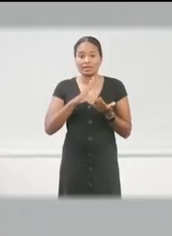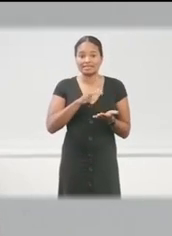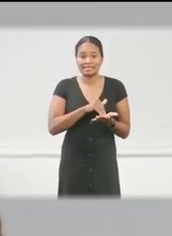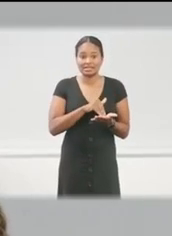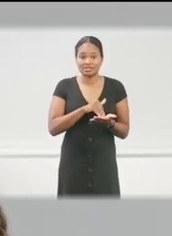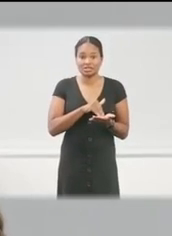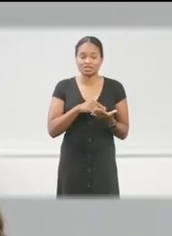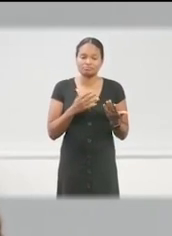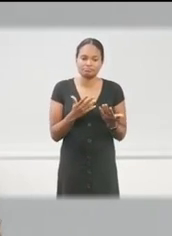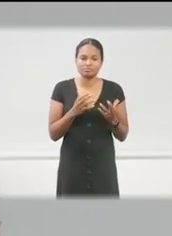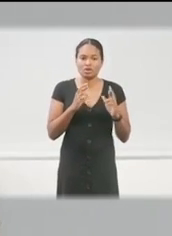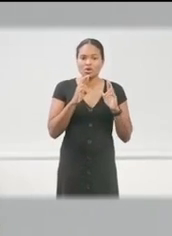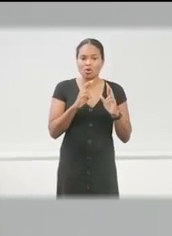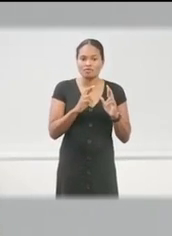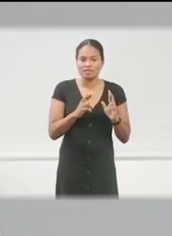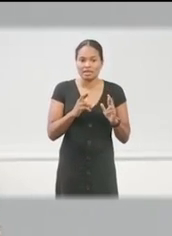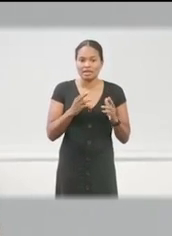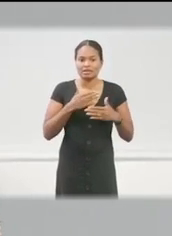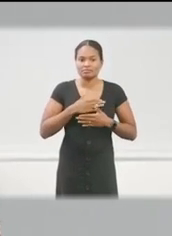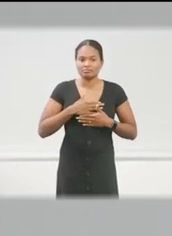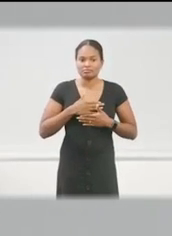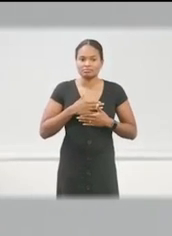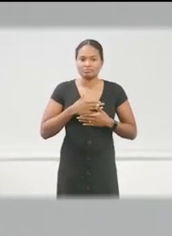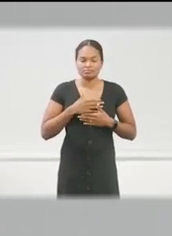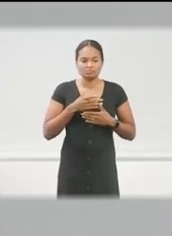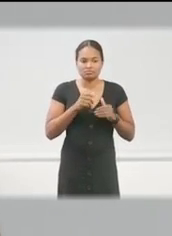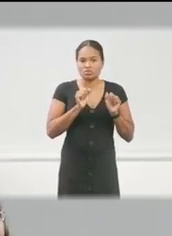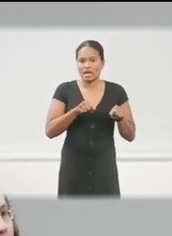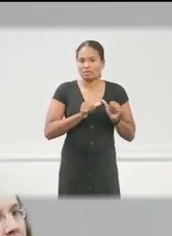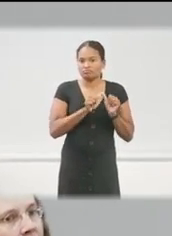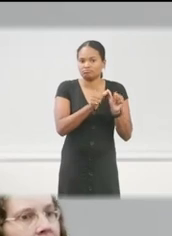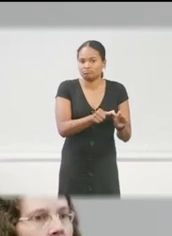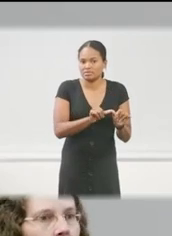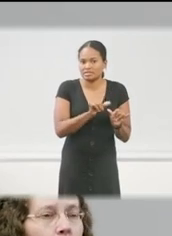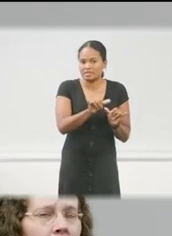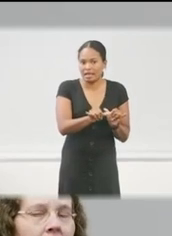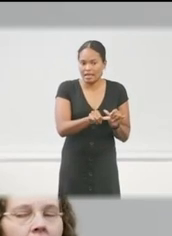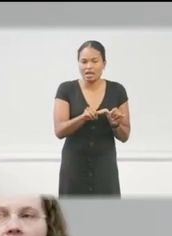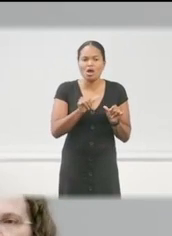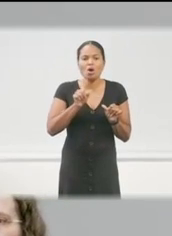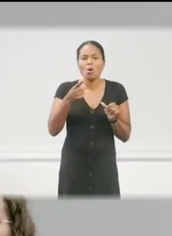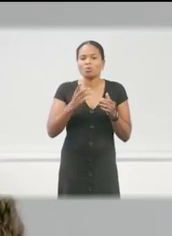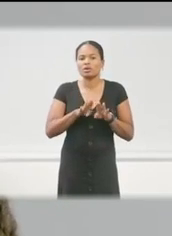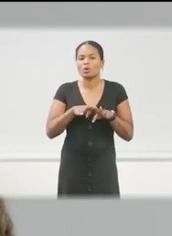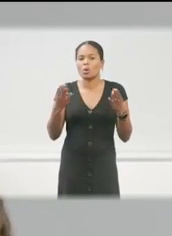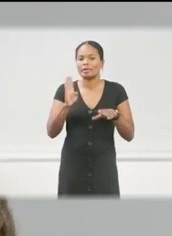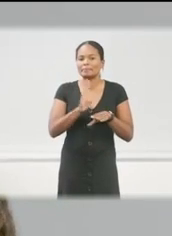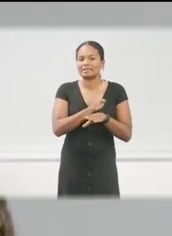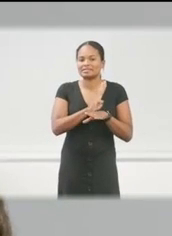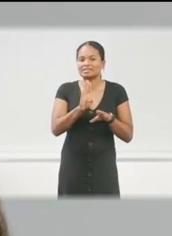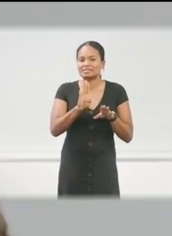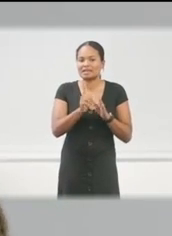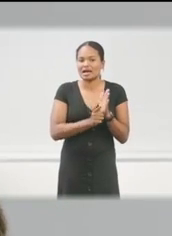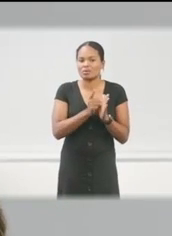hopefully you have a little bit more freedom to stay as long as you need. They're only open for business hours, so it's usually like a library or some other